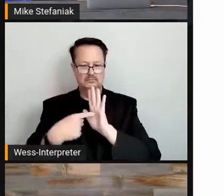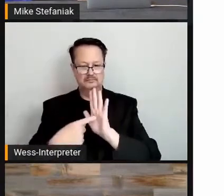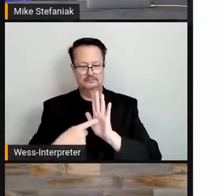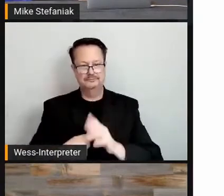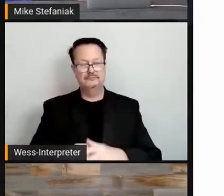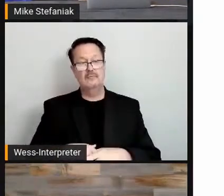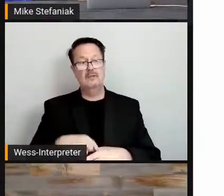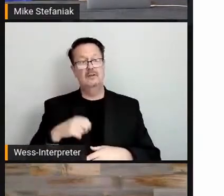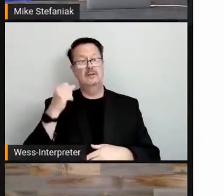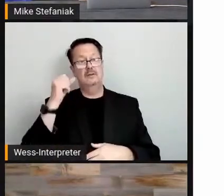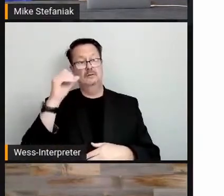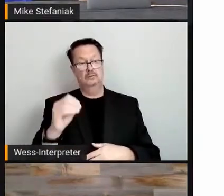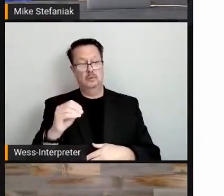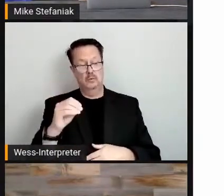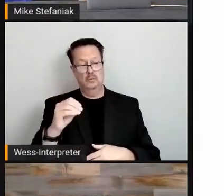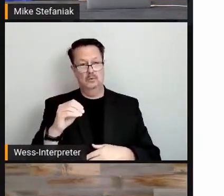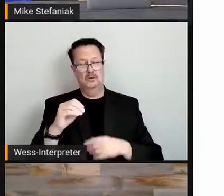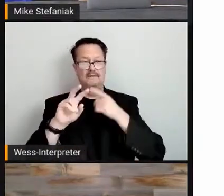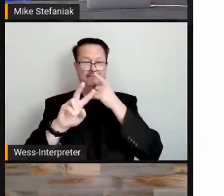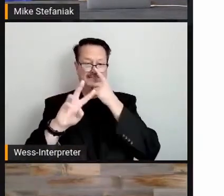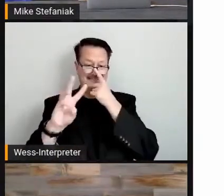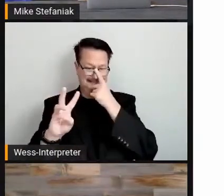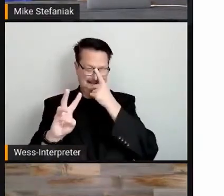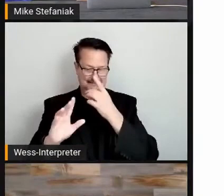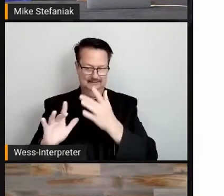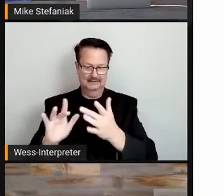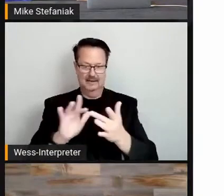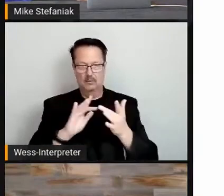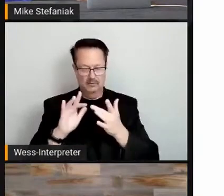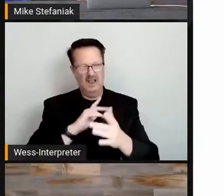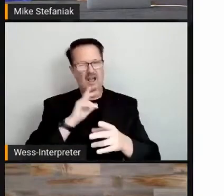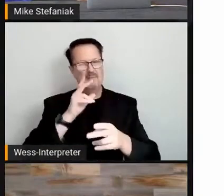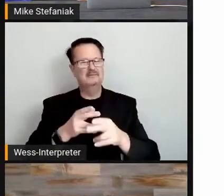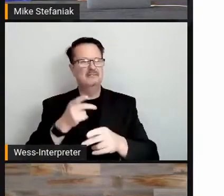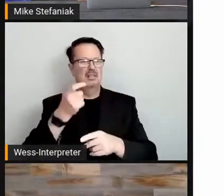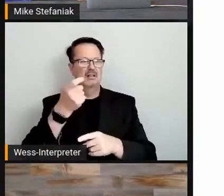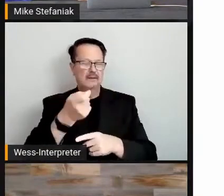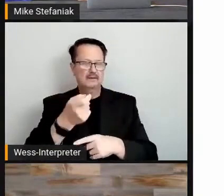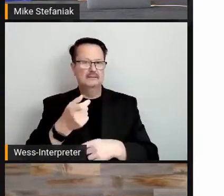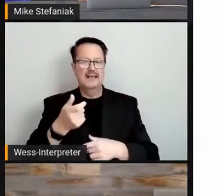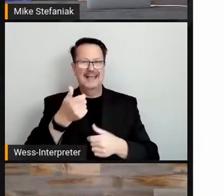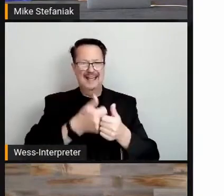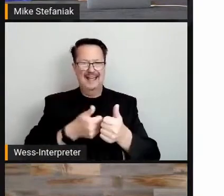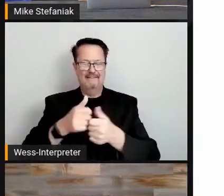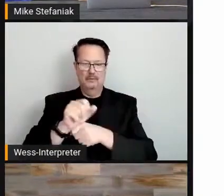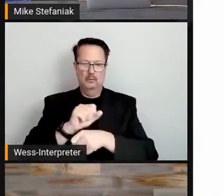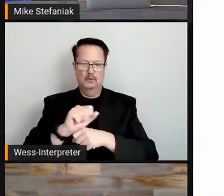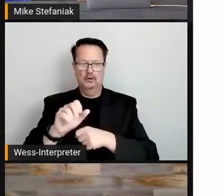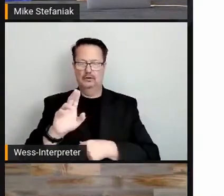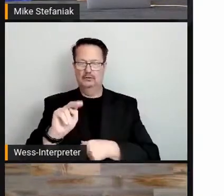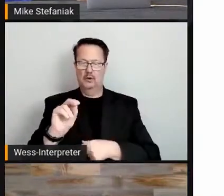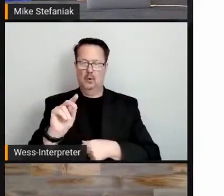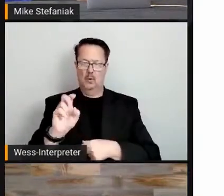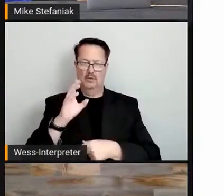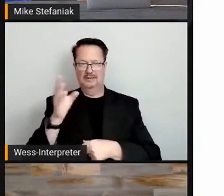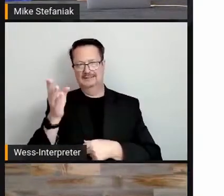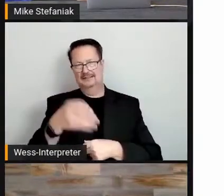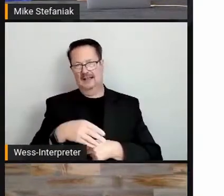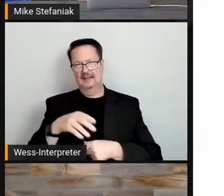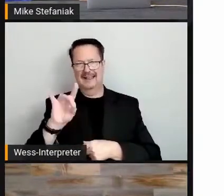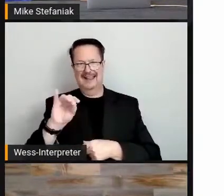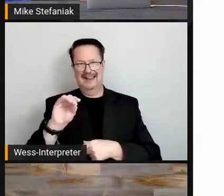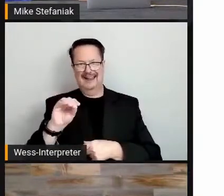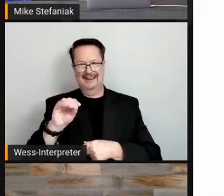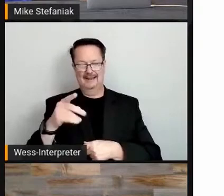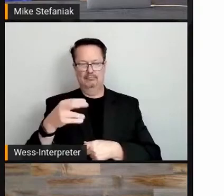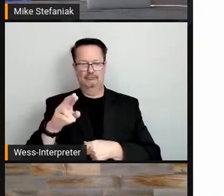So in v6 networking, I mentioned this a little bit, but every worker node will get a /80 prefix, and you can